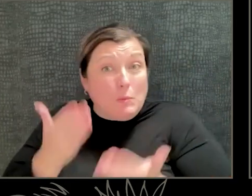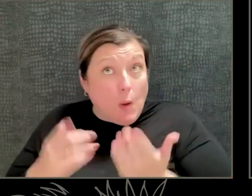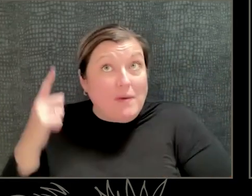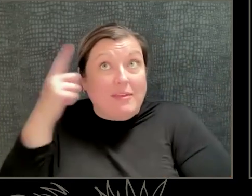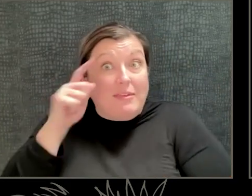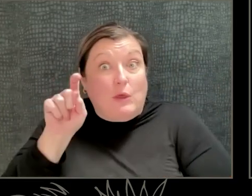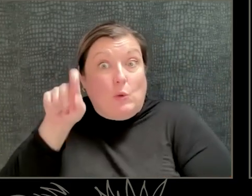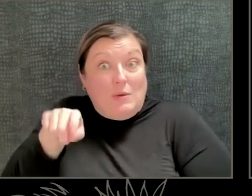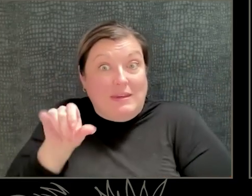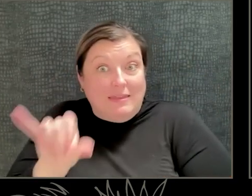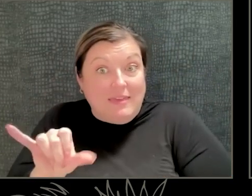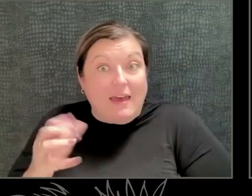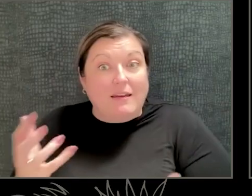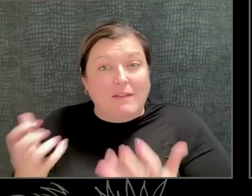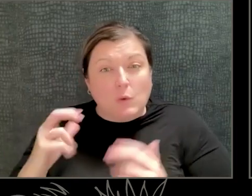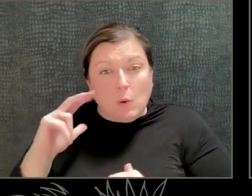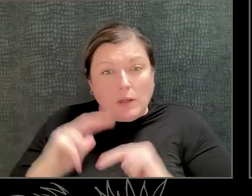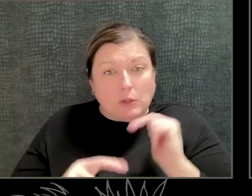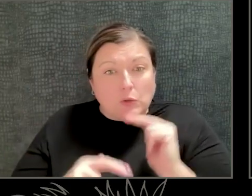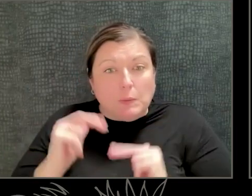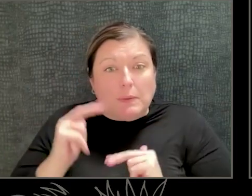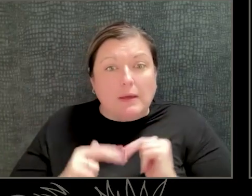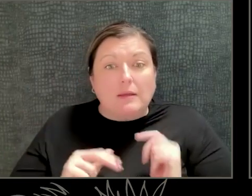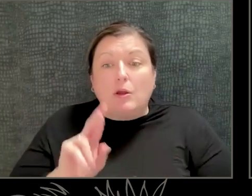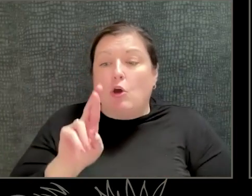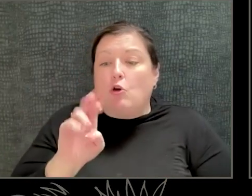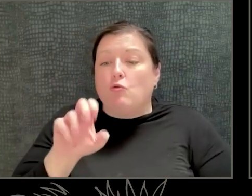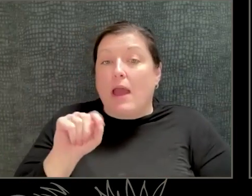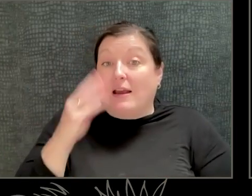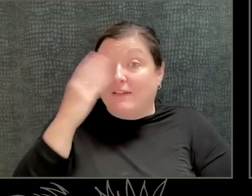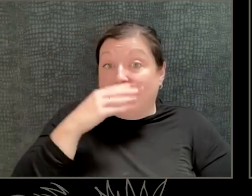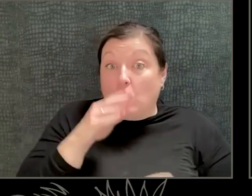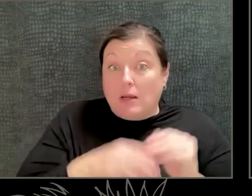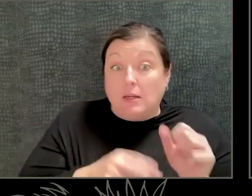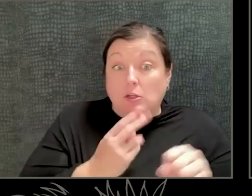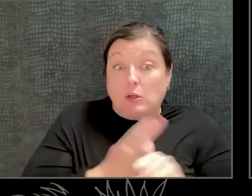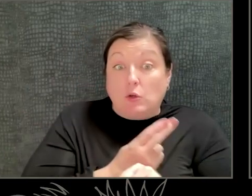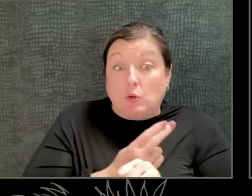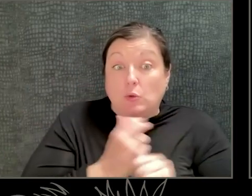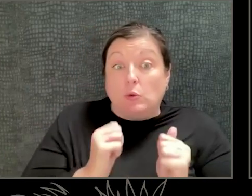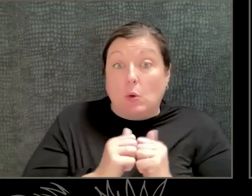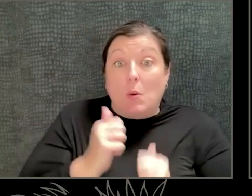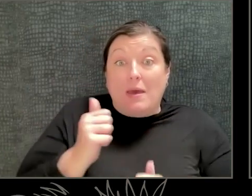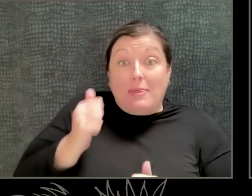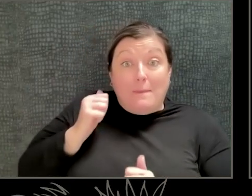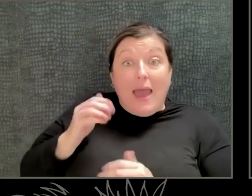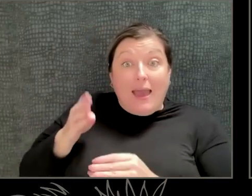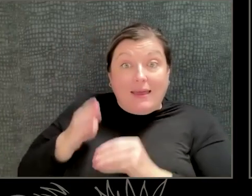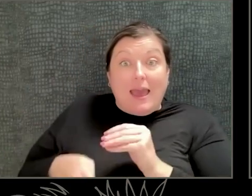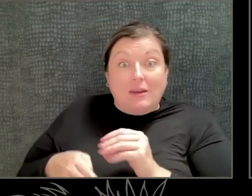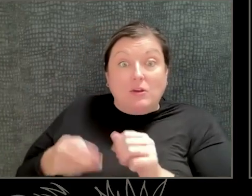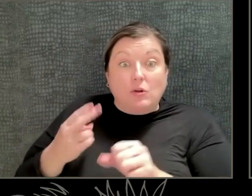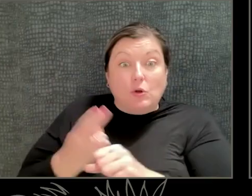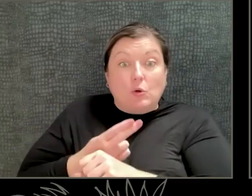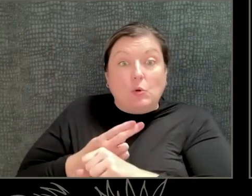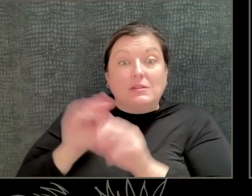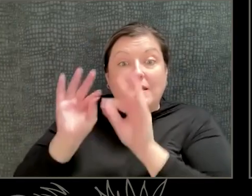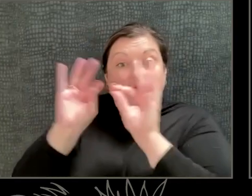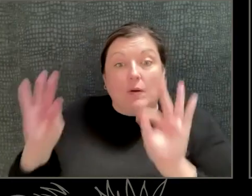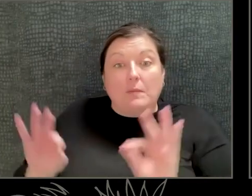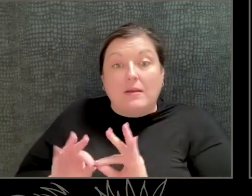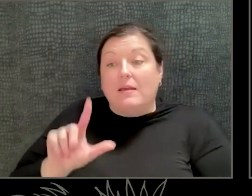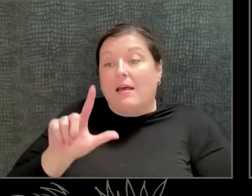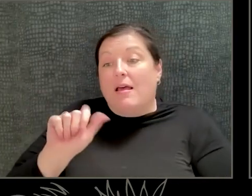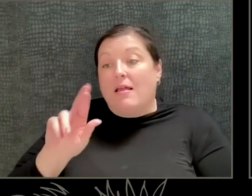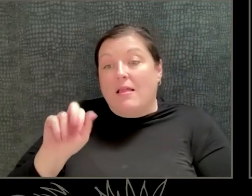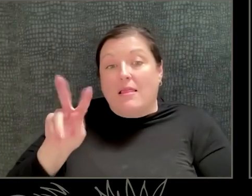you wanted to build a React front end to be used with a back end that is using a back end framework such as Laravel or